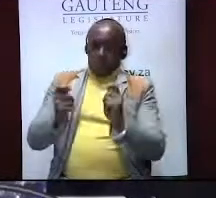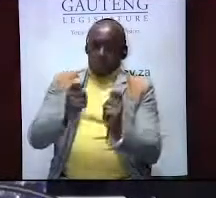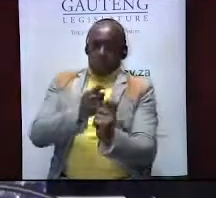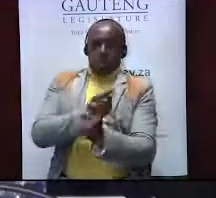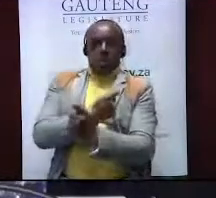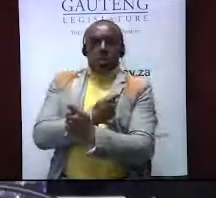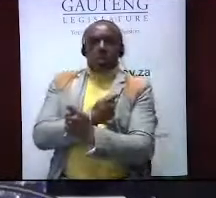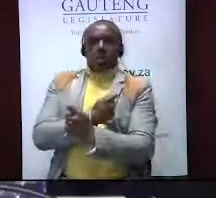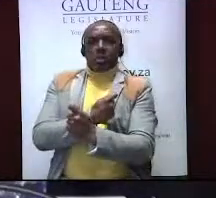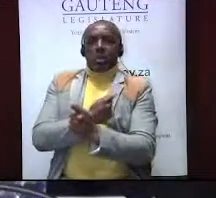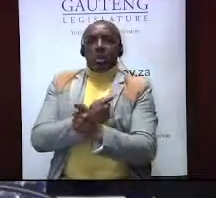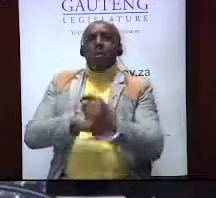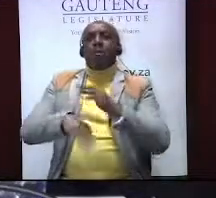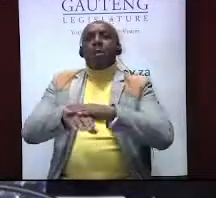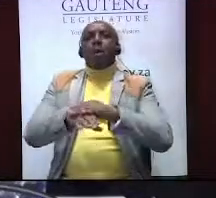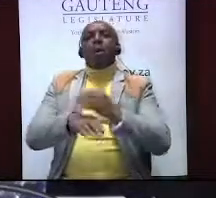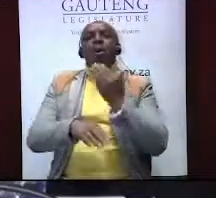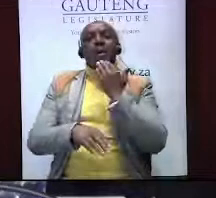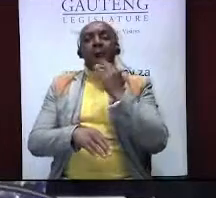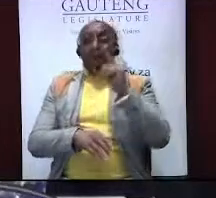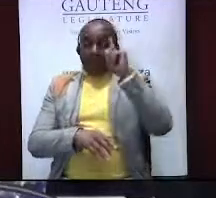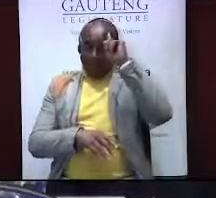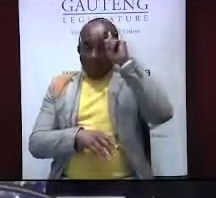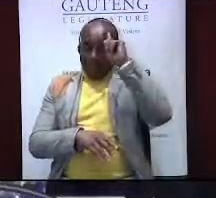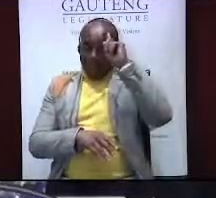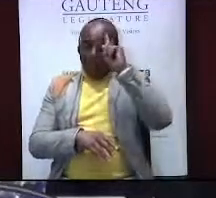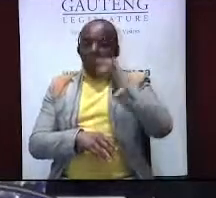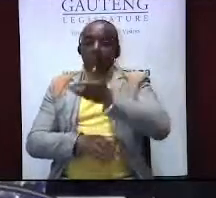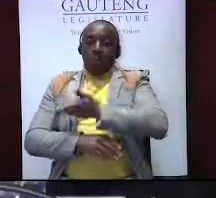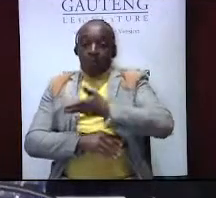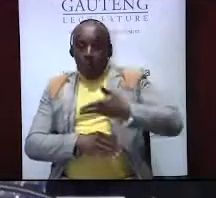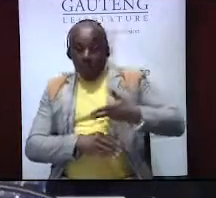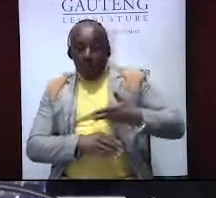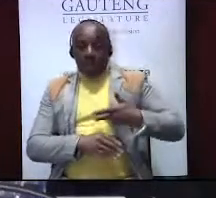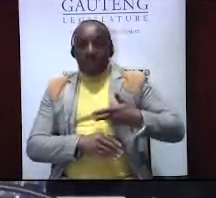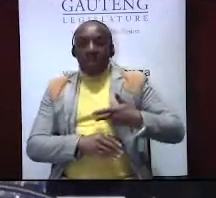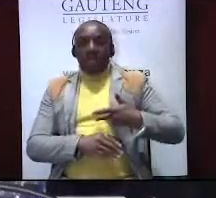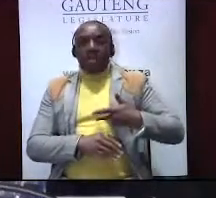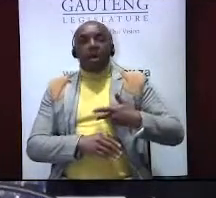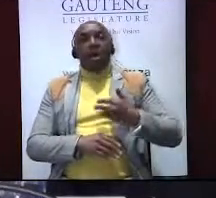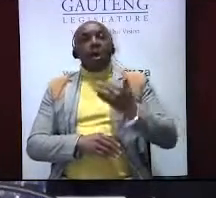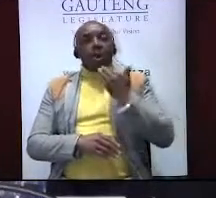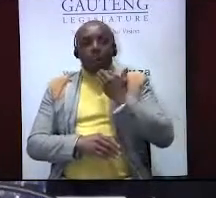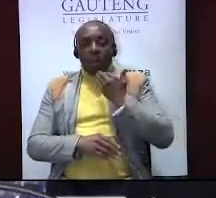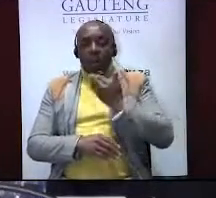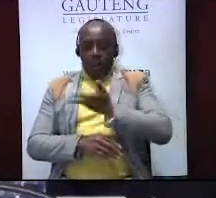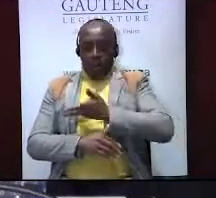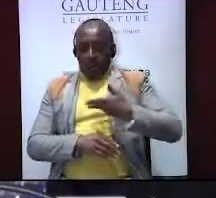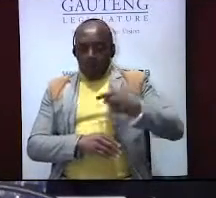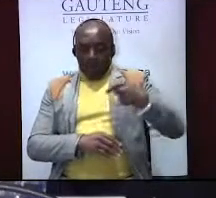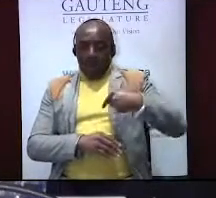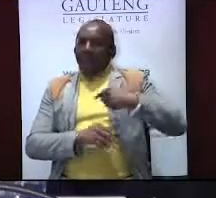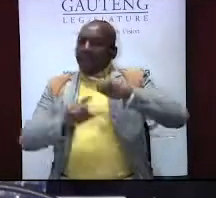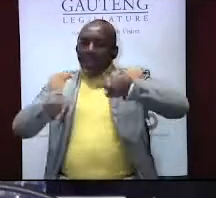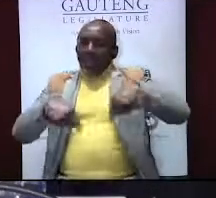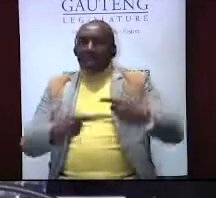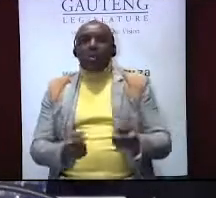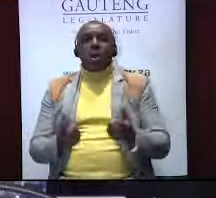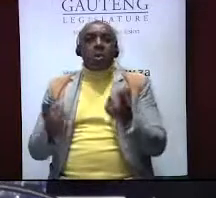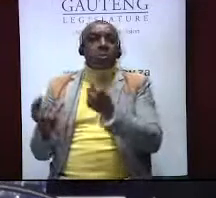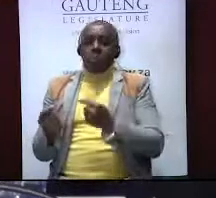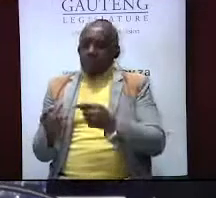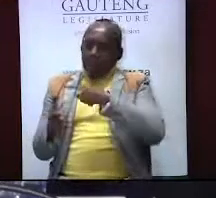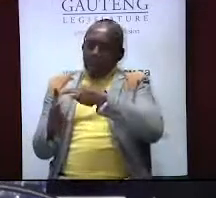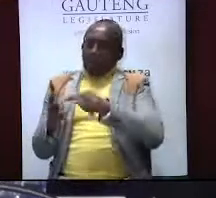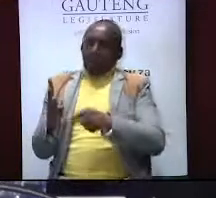especially black women, especially women that could not do 1, 2, 3. They were